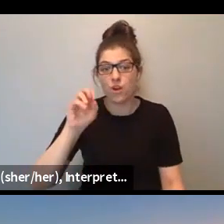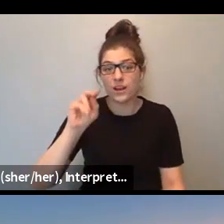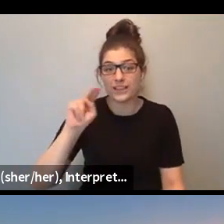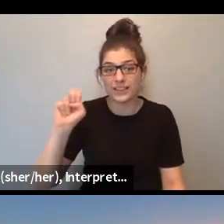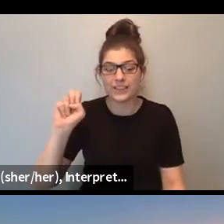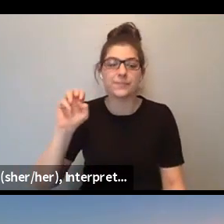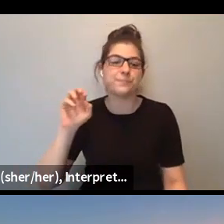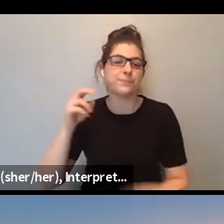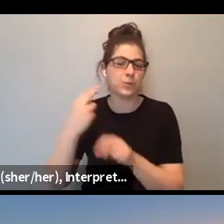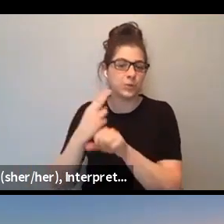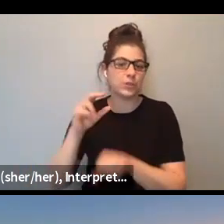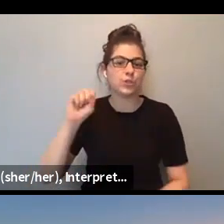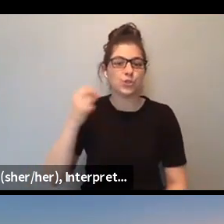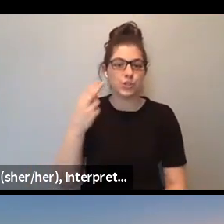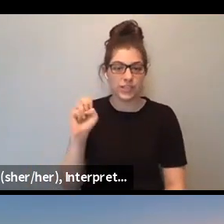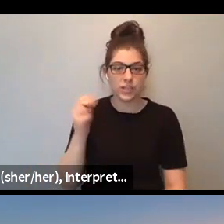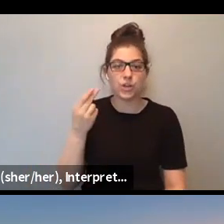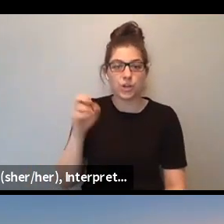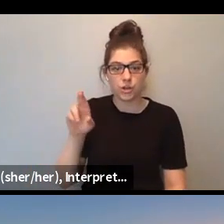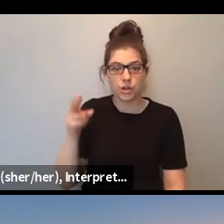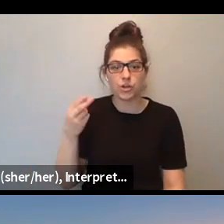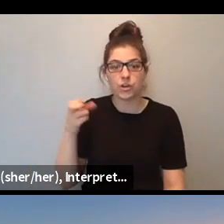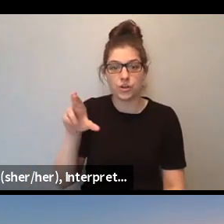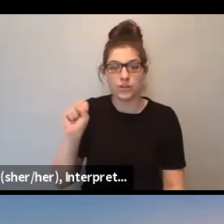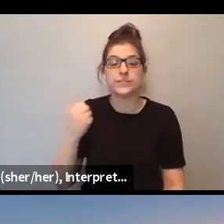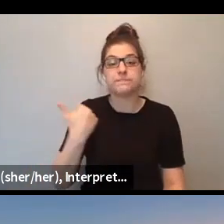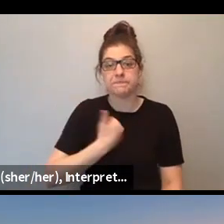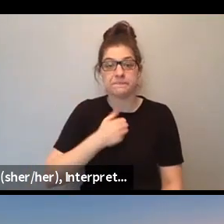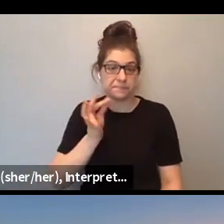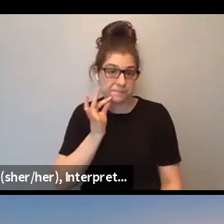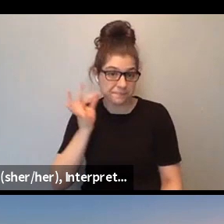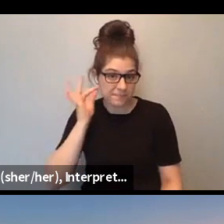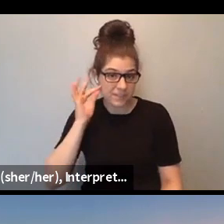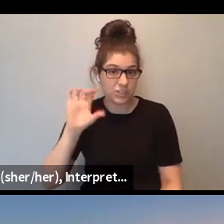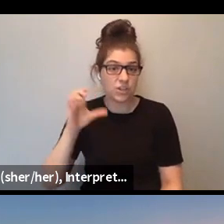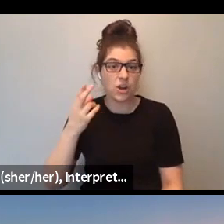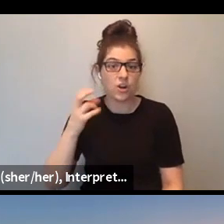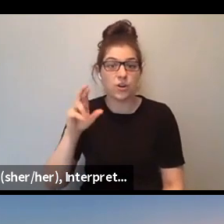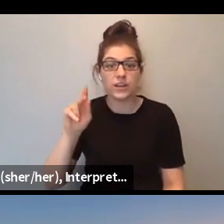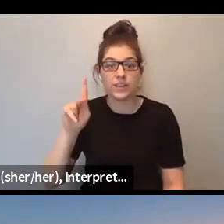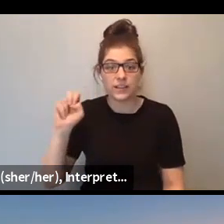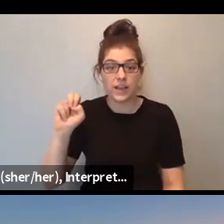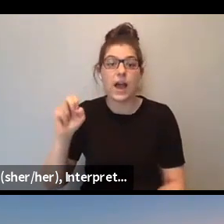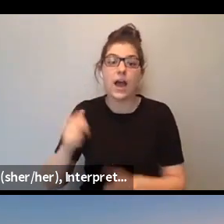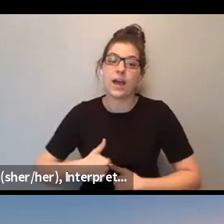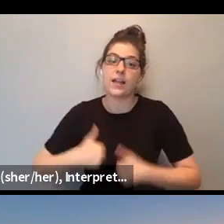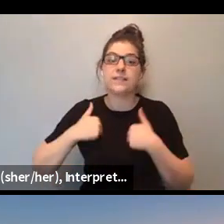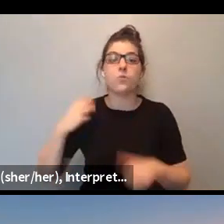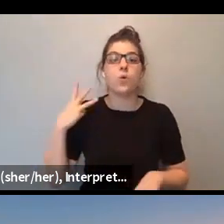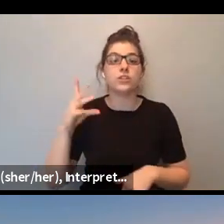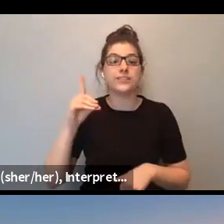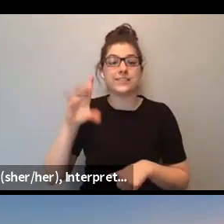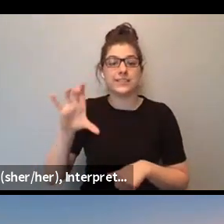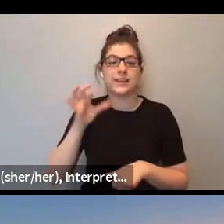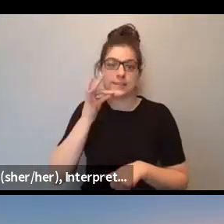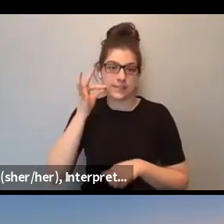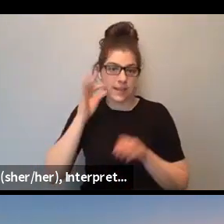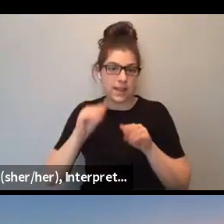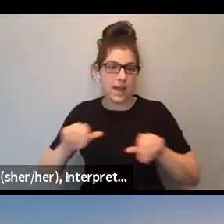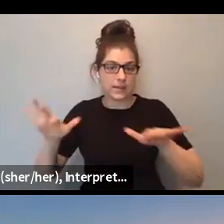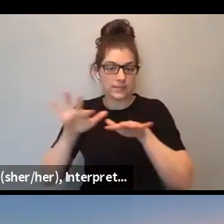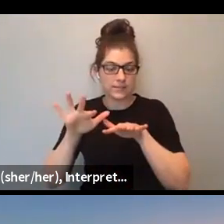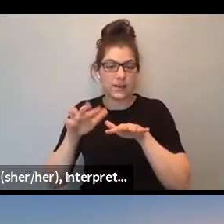hers. I'm Laguna Pueblo and Cherokee, living on Piscataway lands, also known as Washington, D.C. I'm a producer with